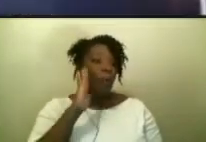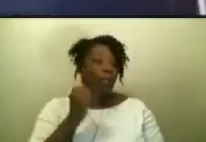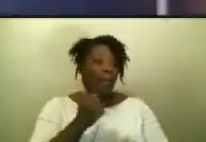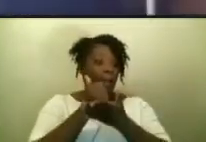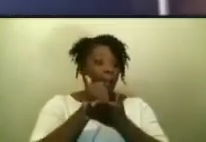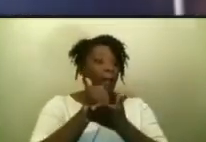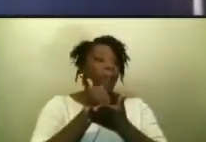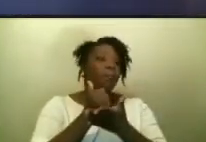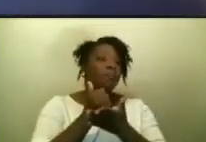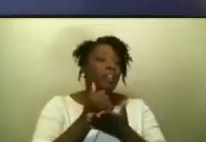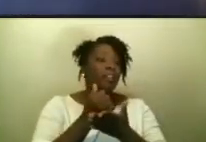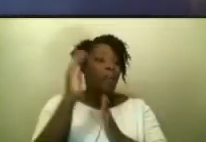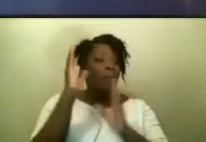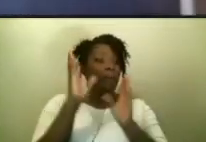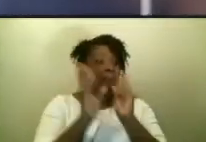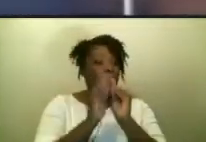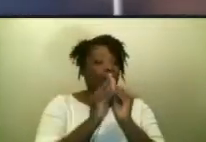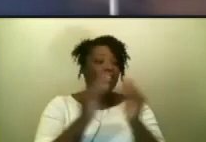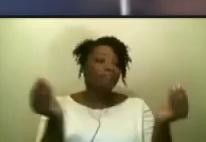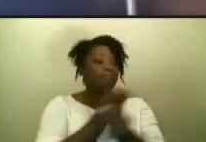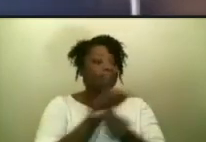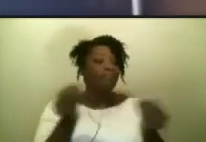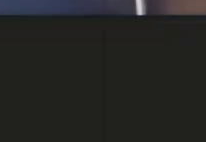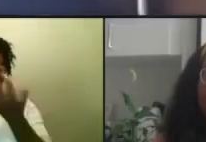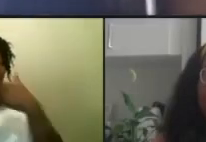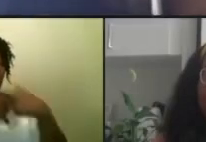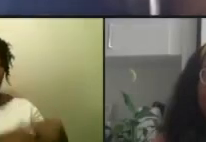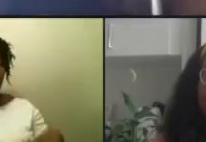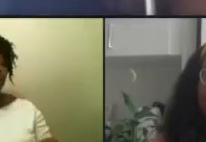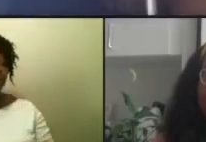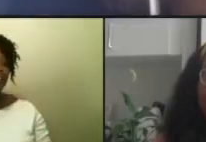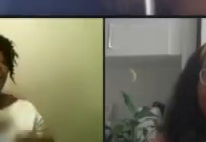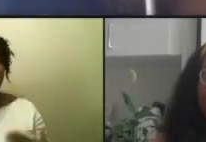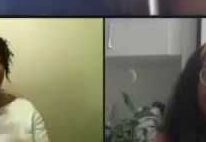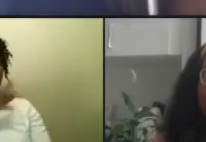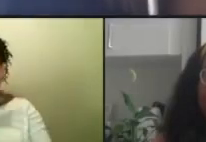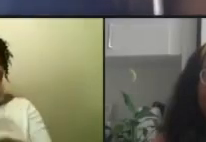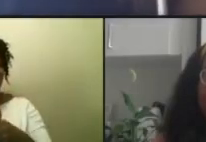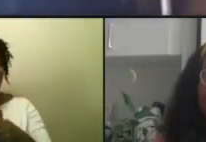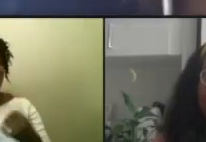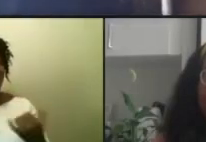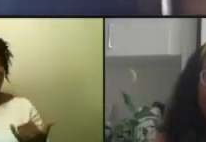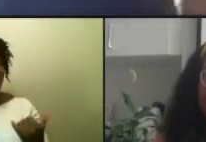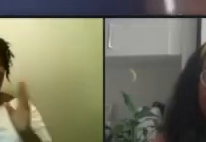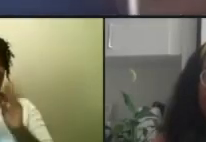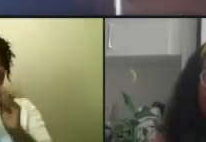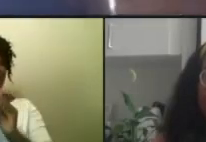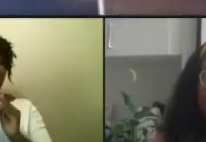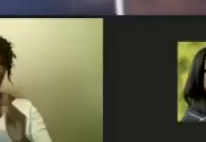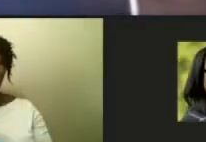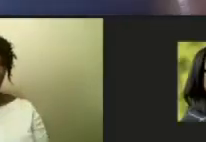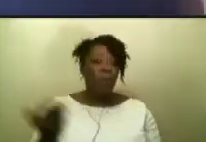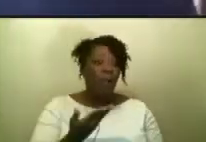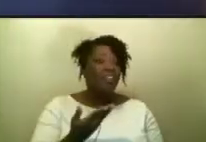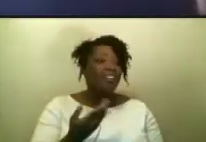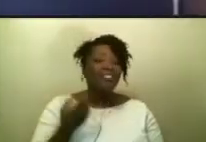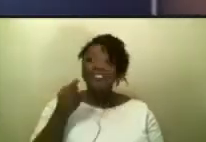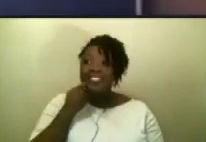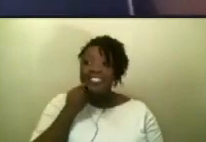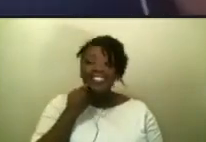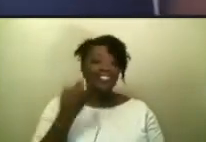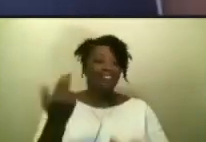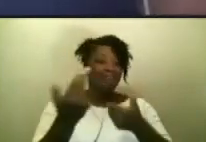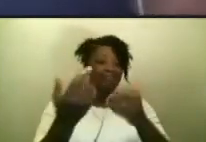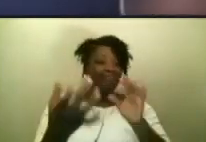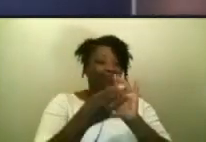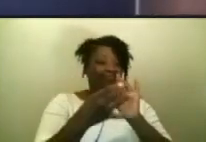Thanks, Ophelia. Thank you all for joining us. So we're getting ready to get started, and we want to welcome those who just joined us. My